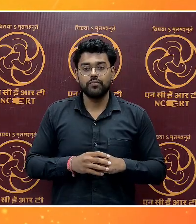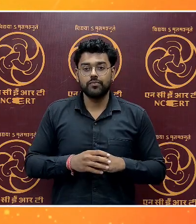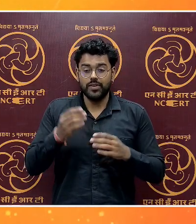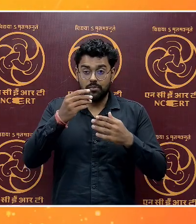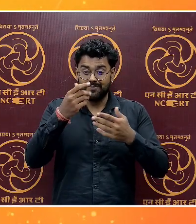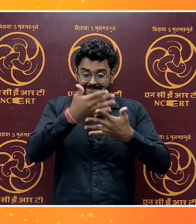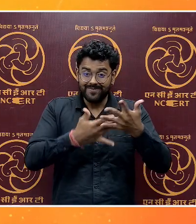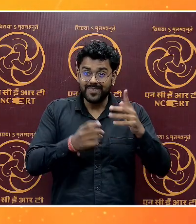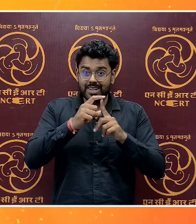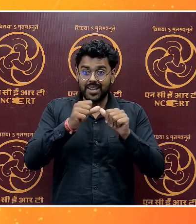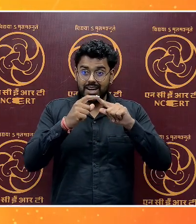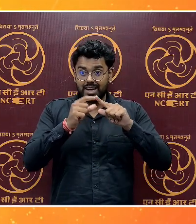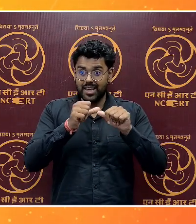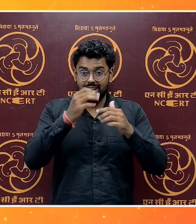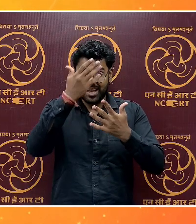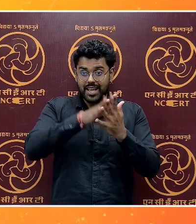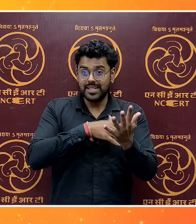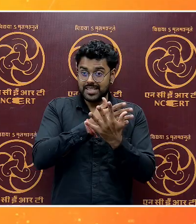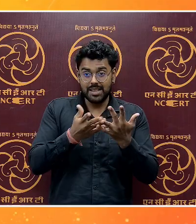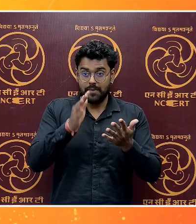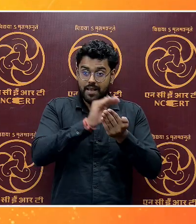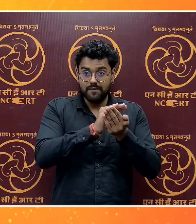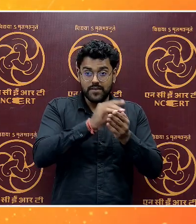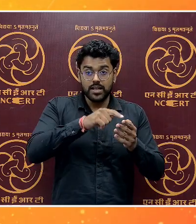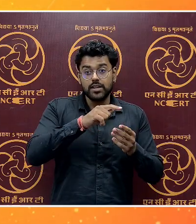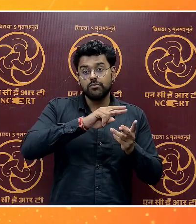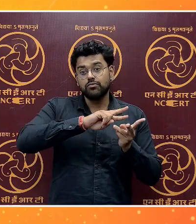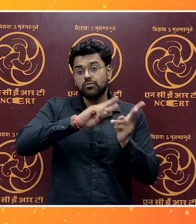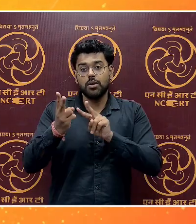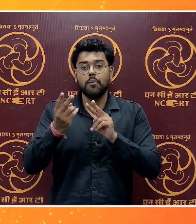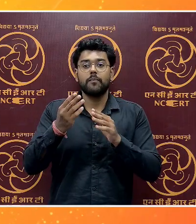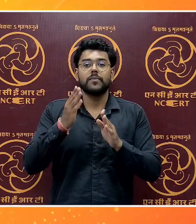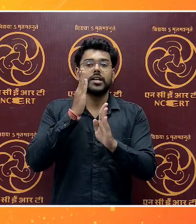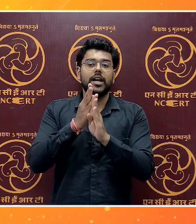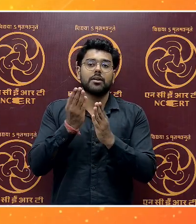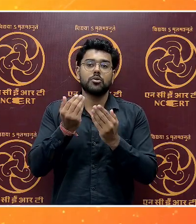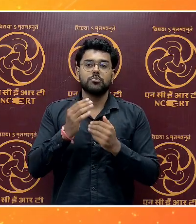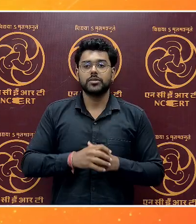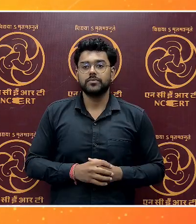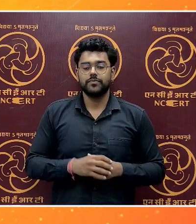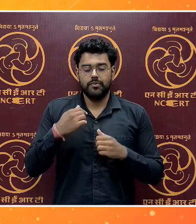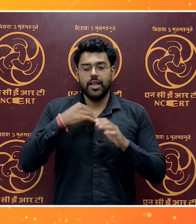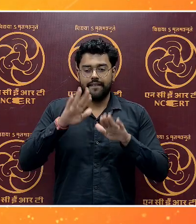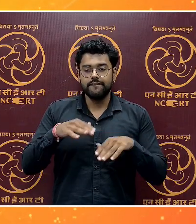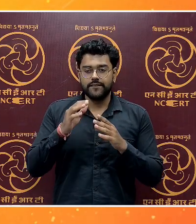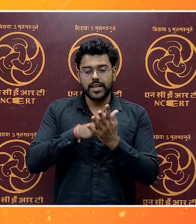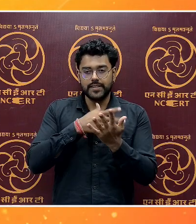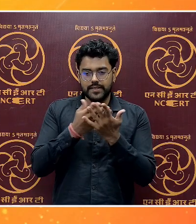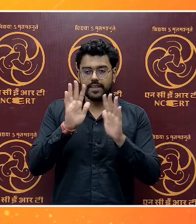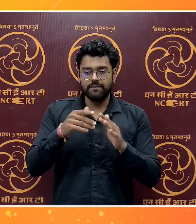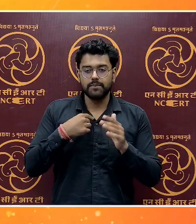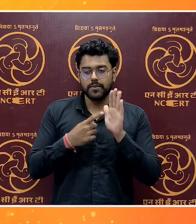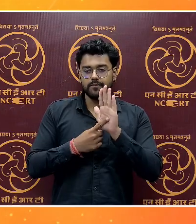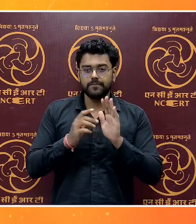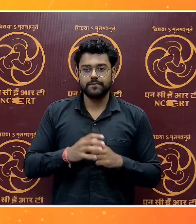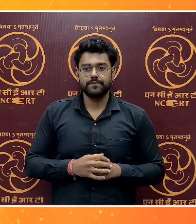records in that Excel sheet. So you can directly upload it. So I have one of the Excel sheet available with me. So I will upload it.